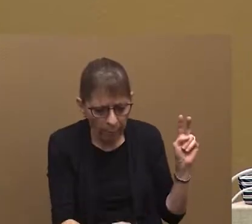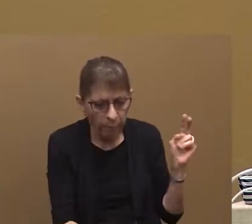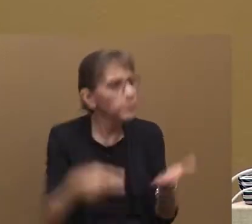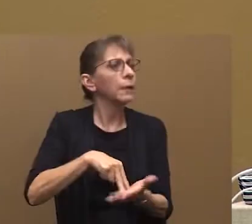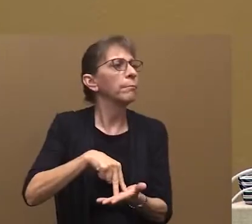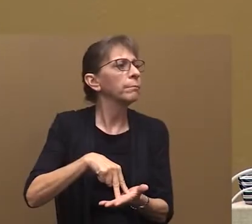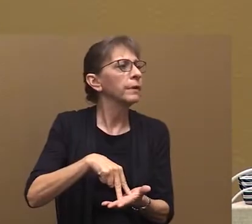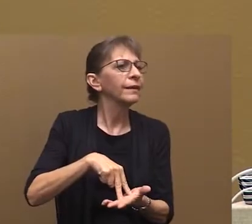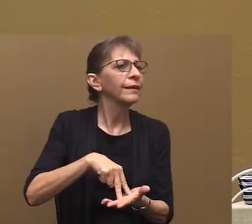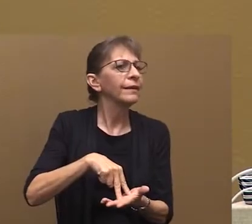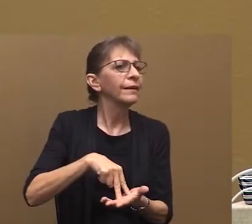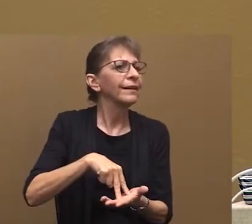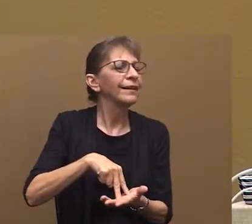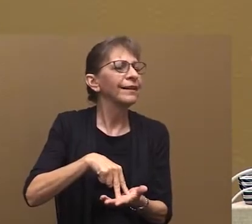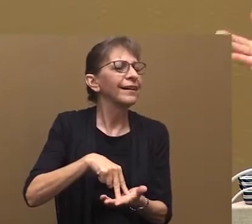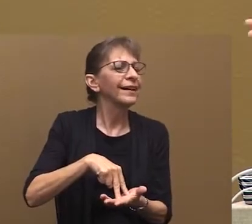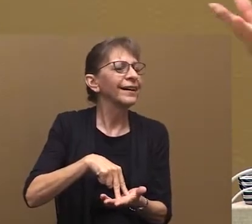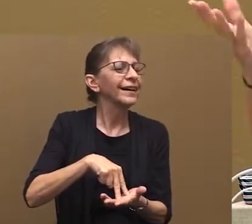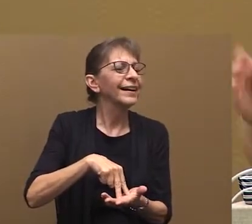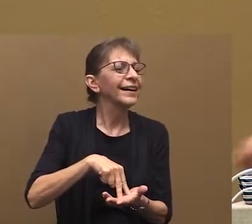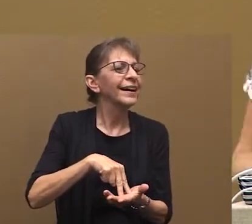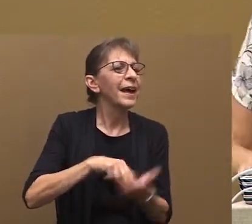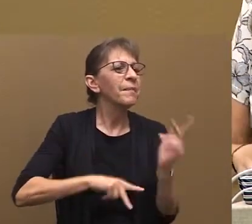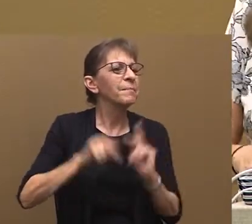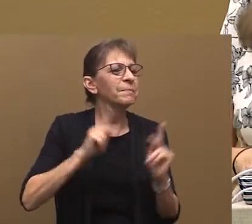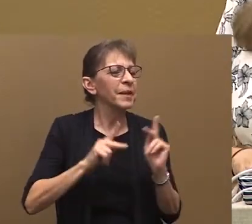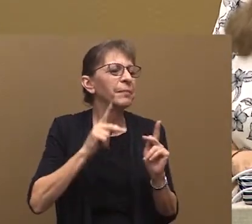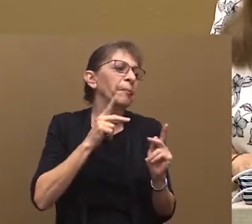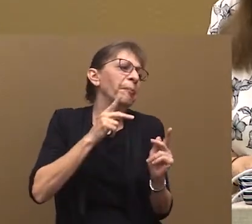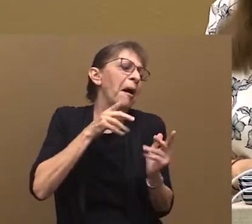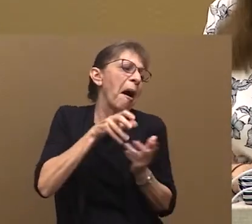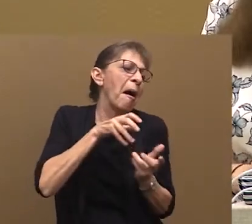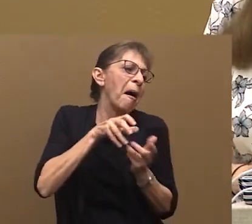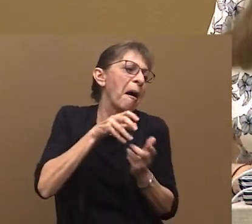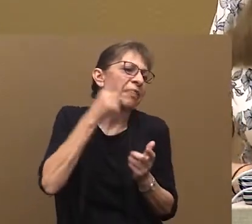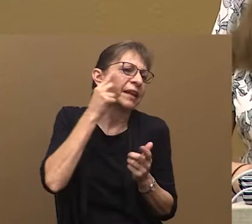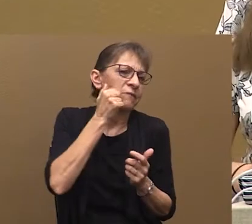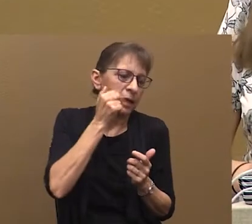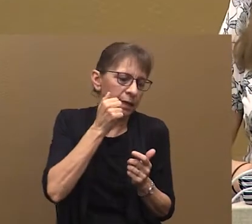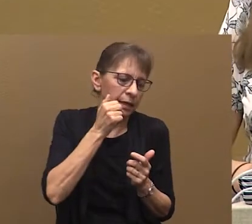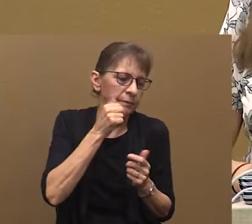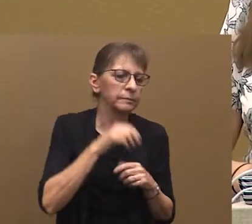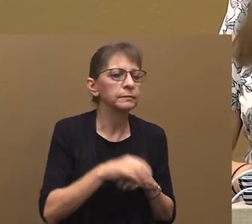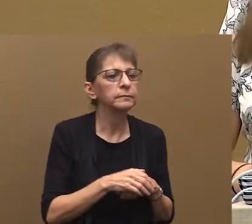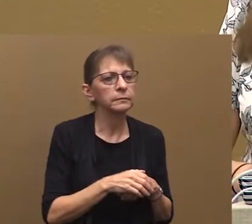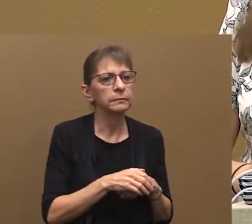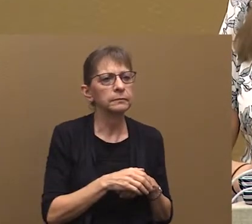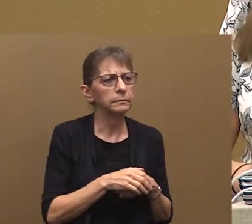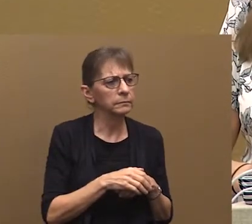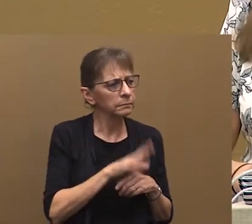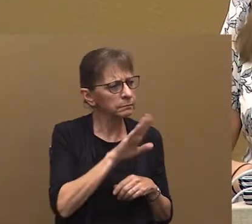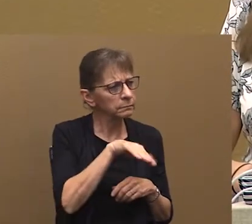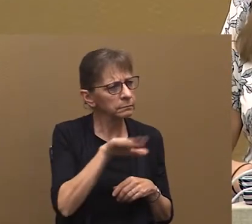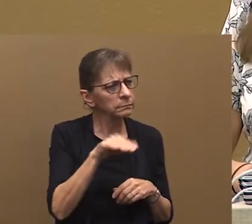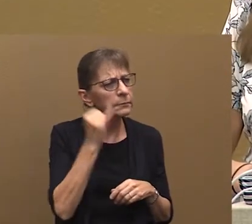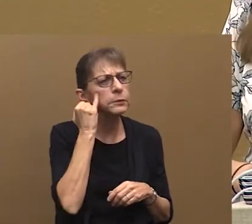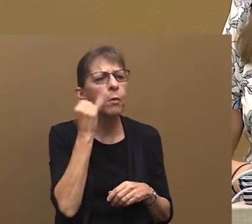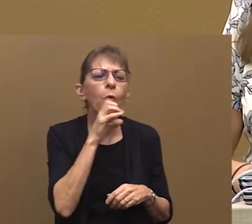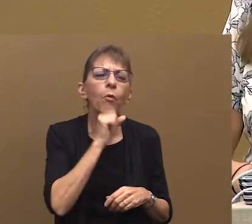back up. And people might find that funny. But what if it was an old